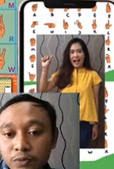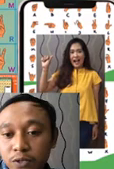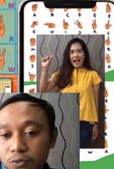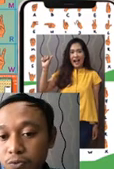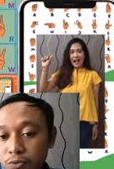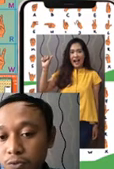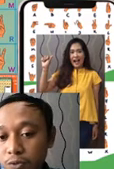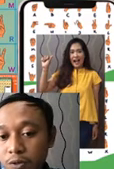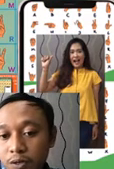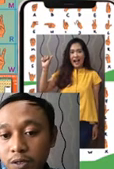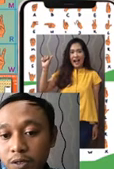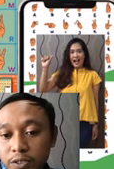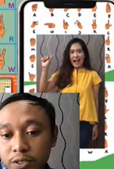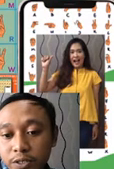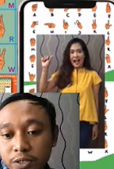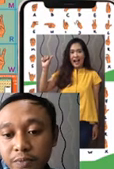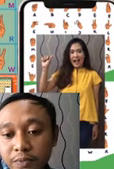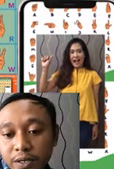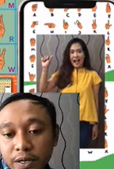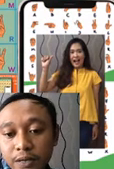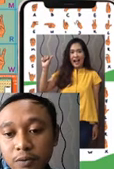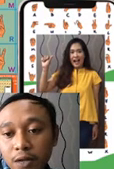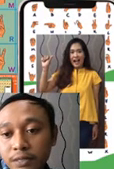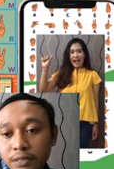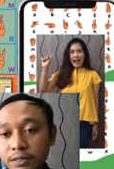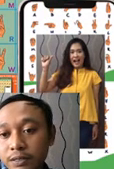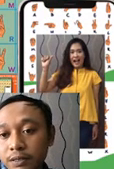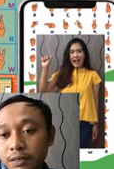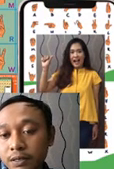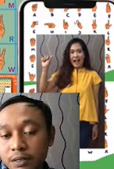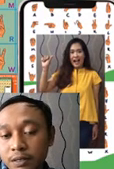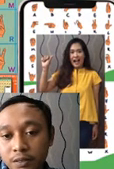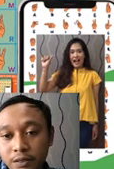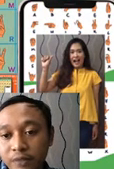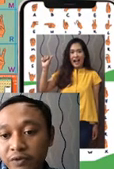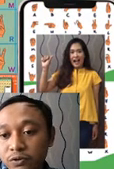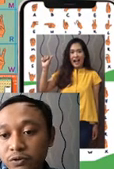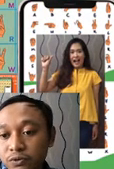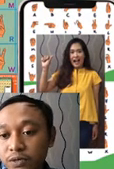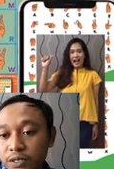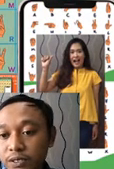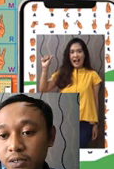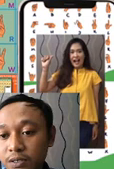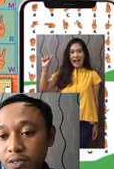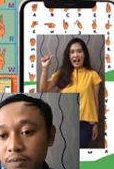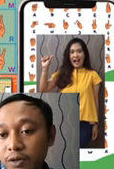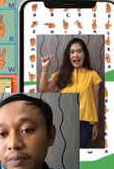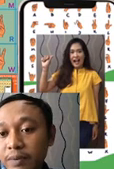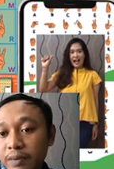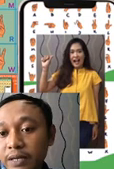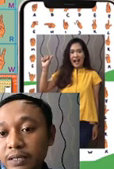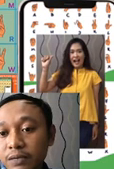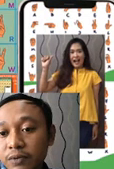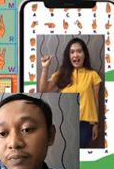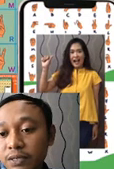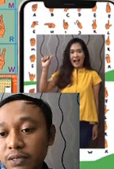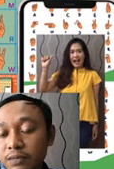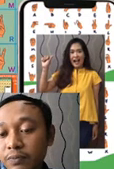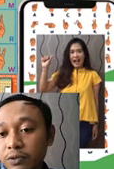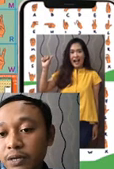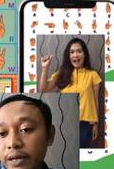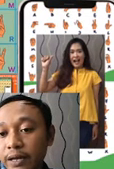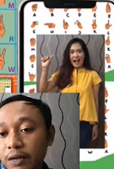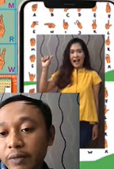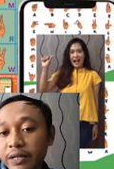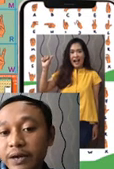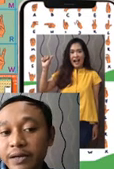use menu, the CB and about us. And figure 2 is about implementation with